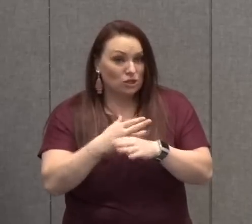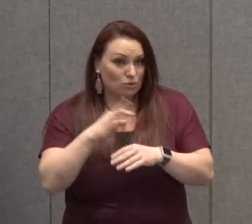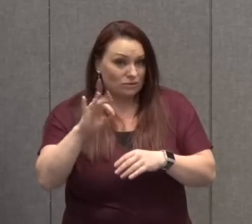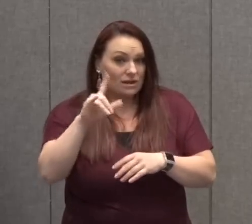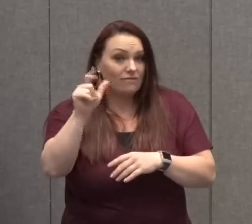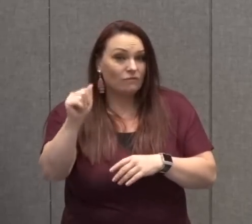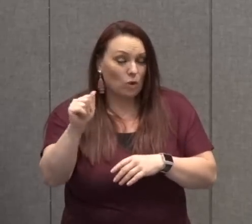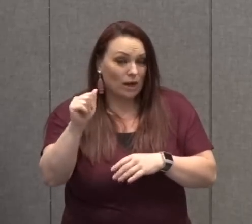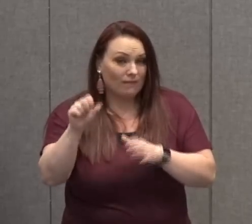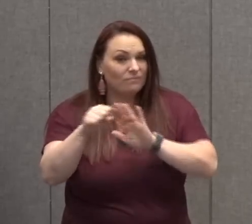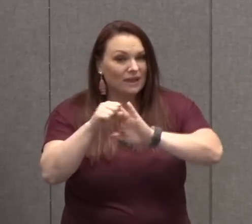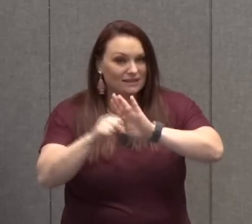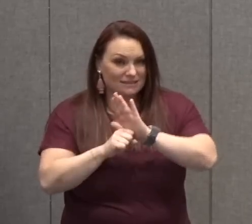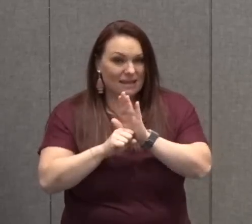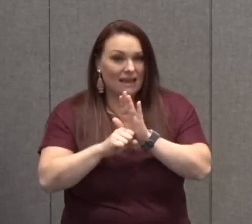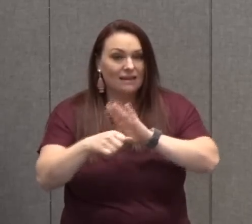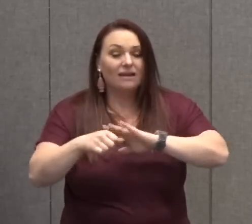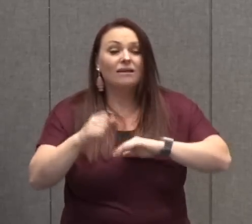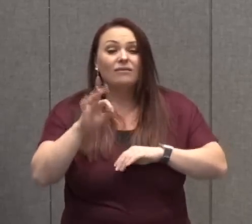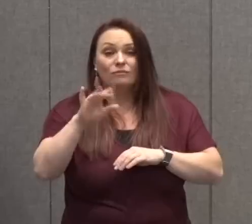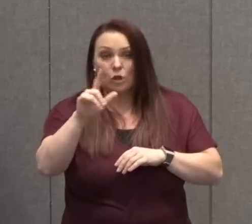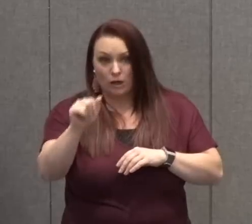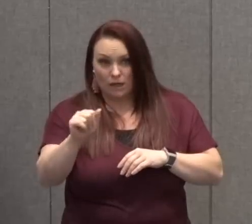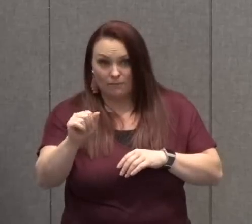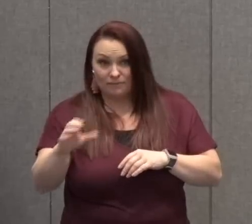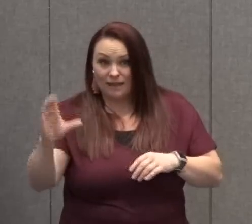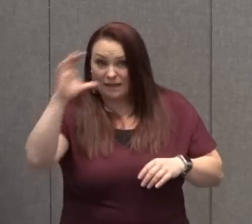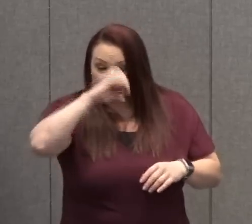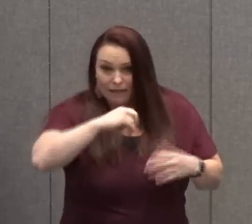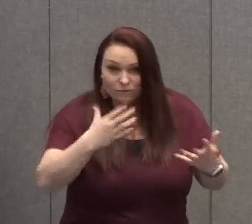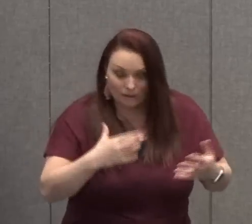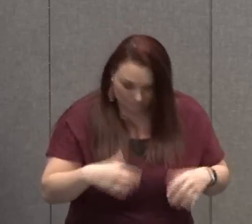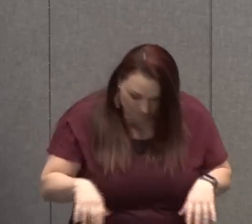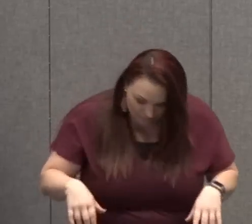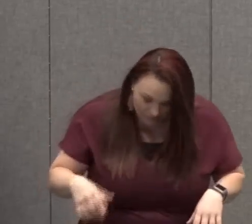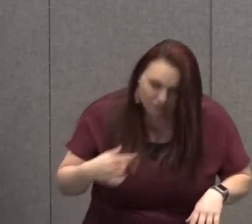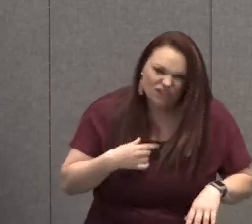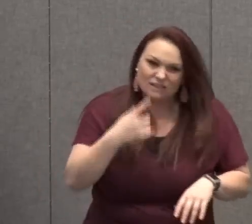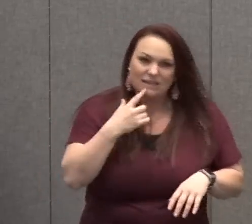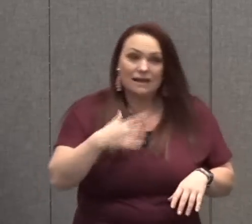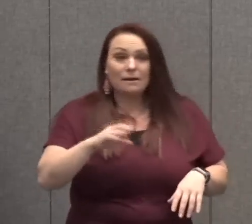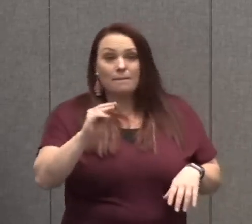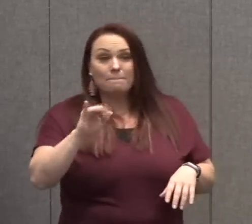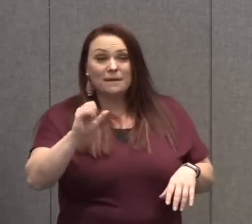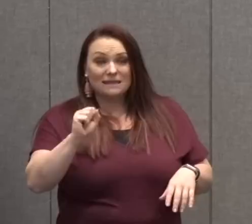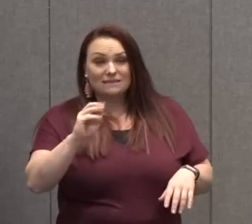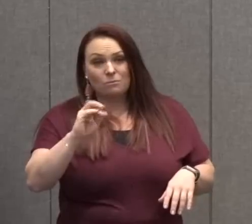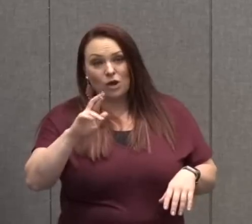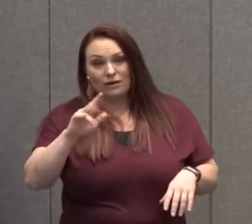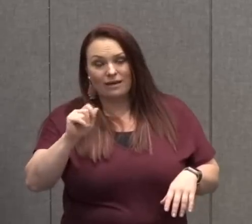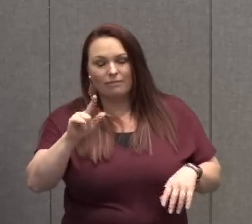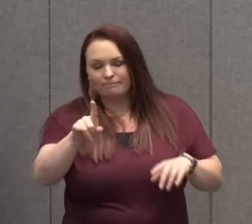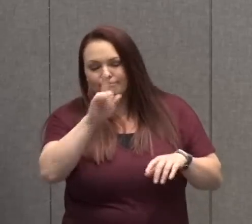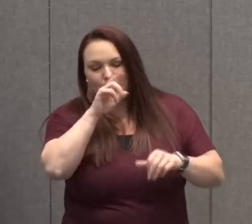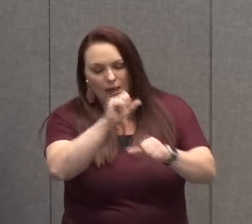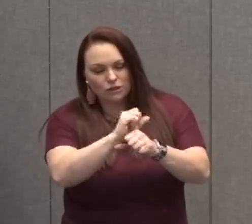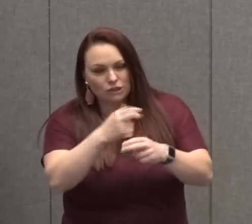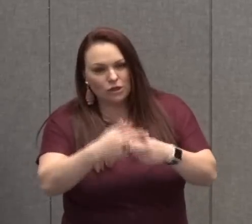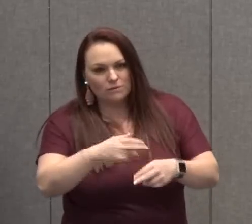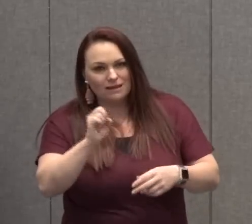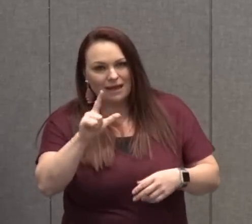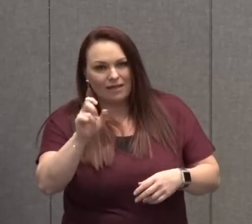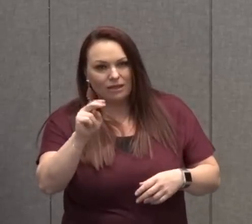So my mom says, guess what, Ms. Martindale, well she calls me Eleanor, she says, I watched out for that wolf.